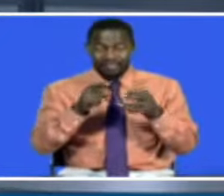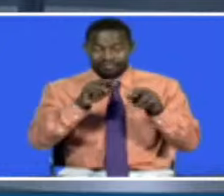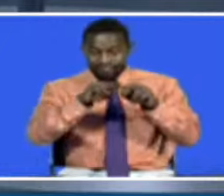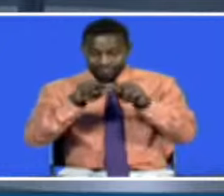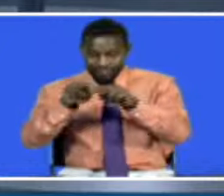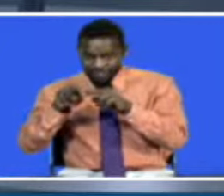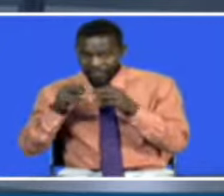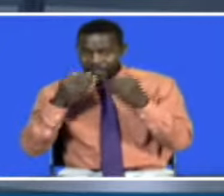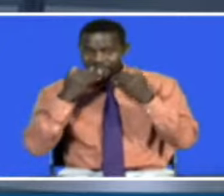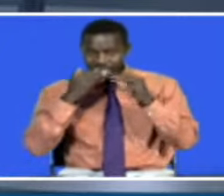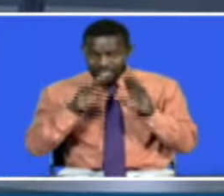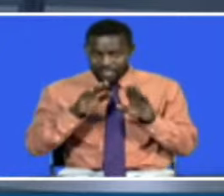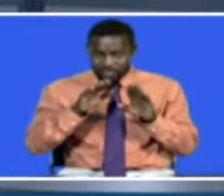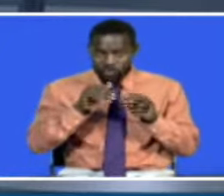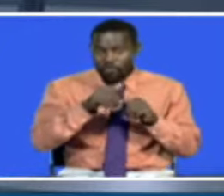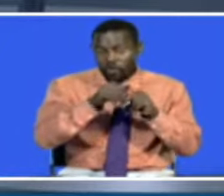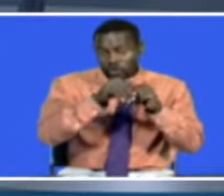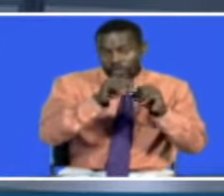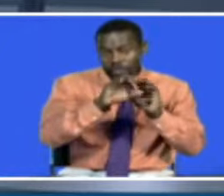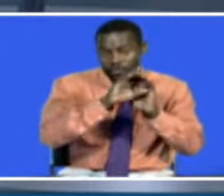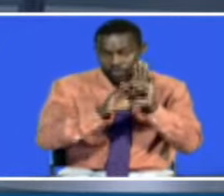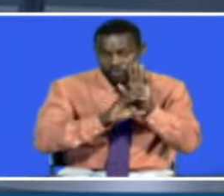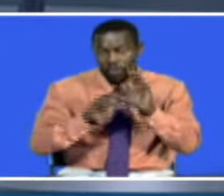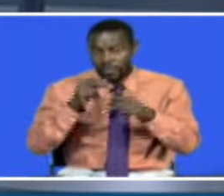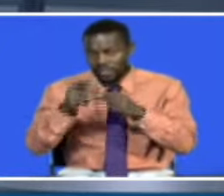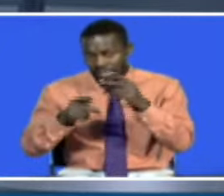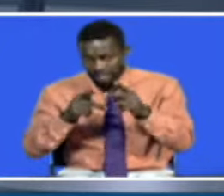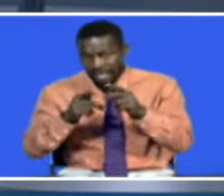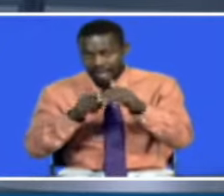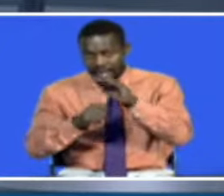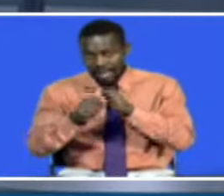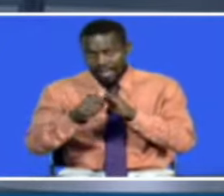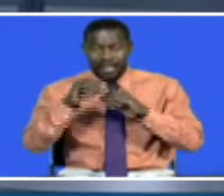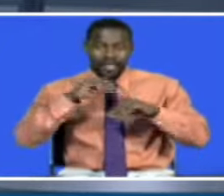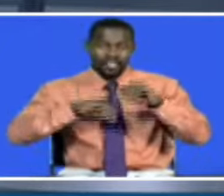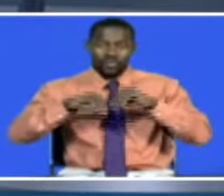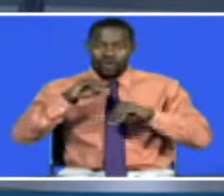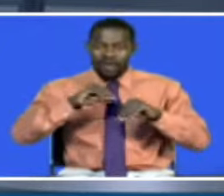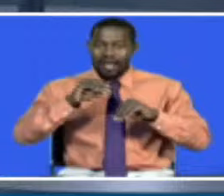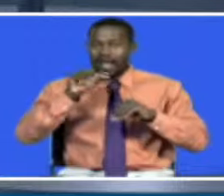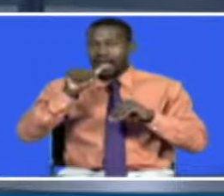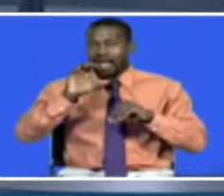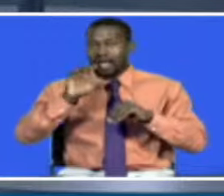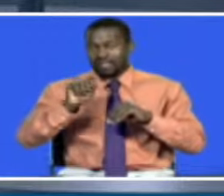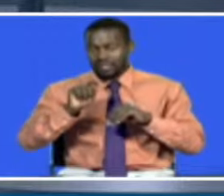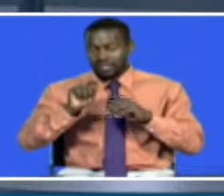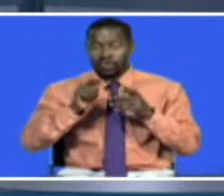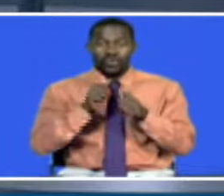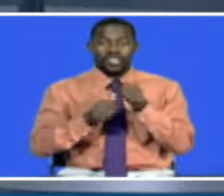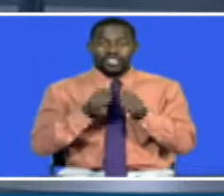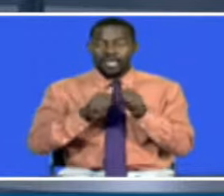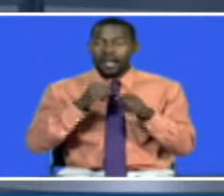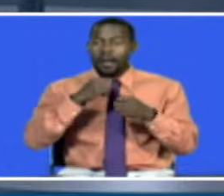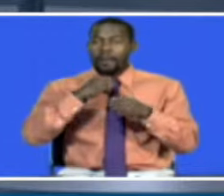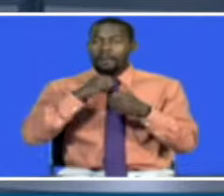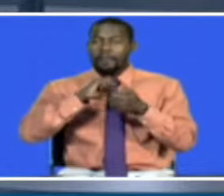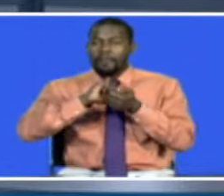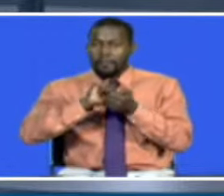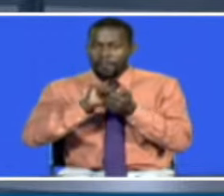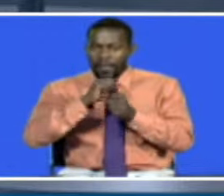Constitution, that of the Elections Act and the County Governments Act, that made recall a